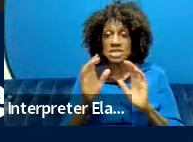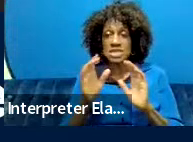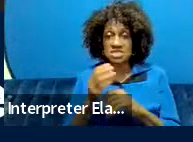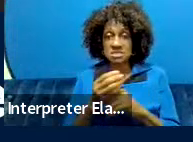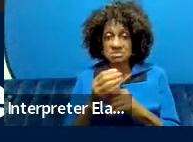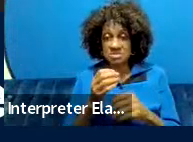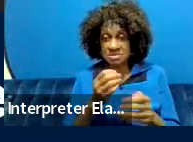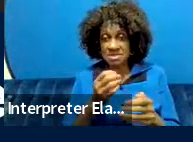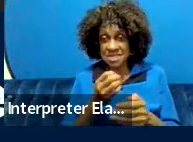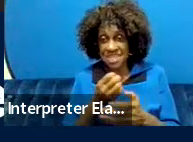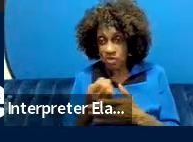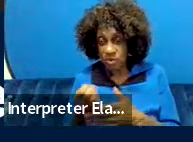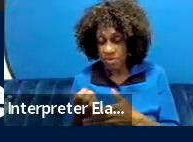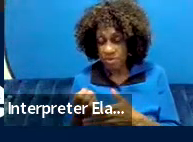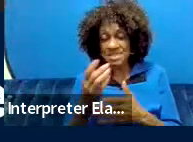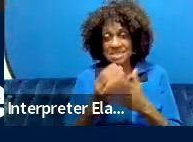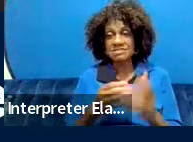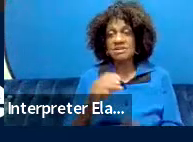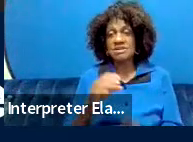requirements are in section